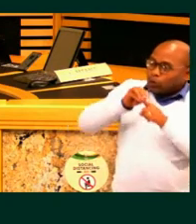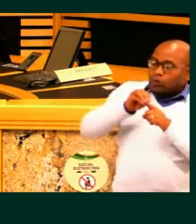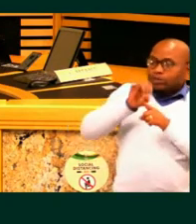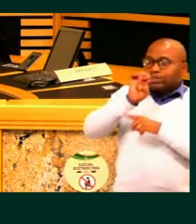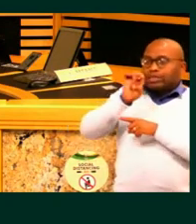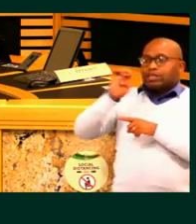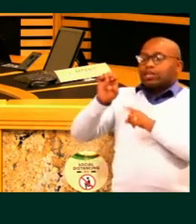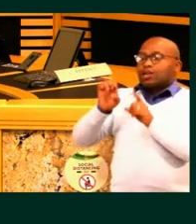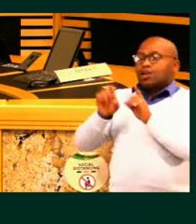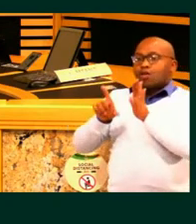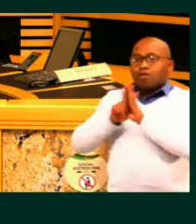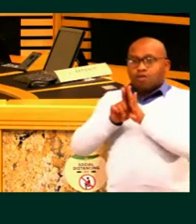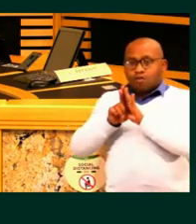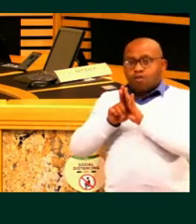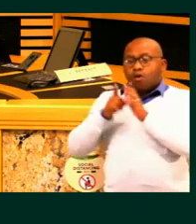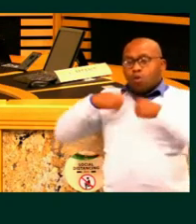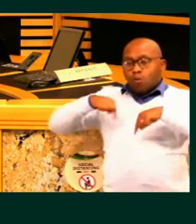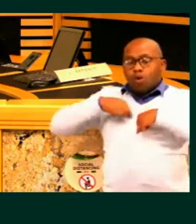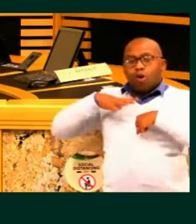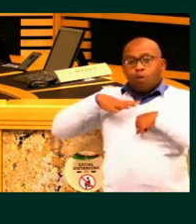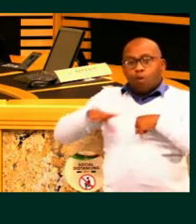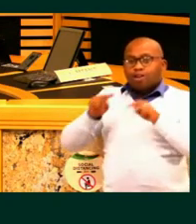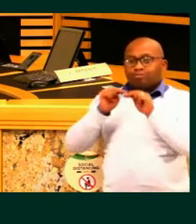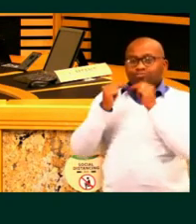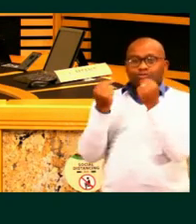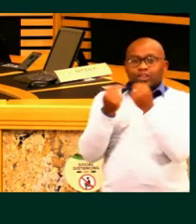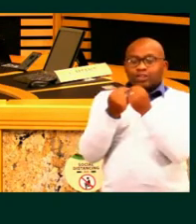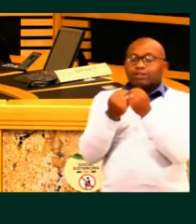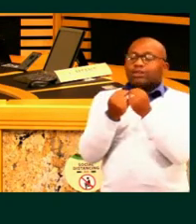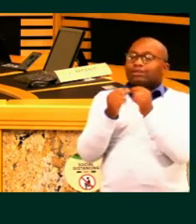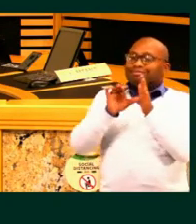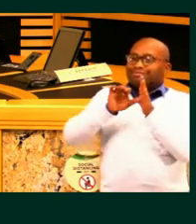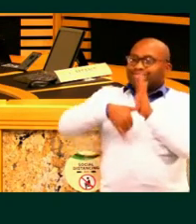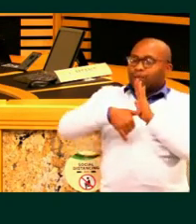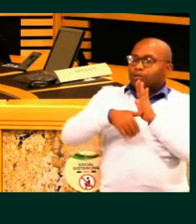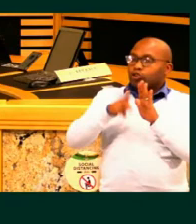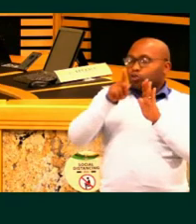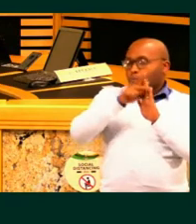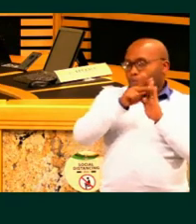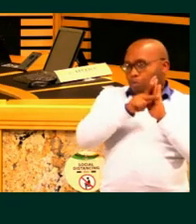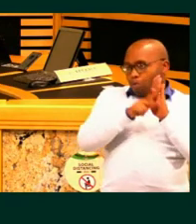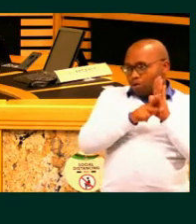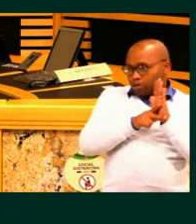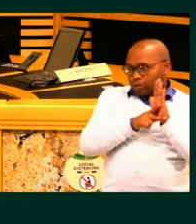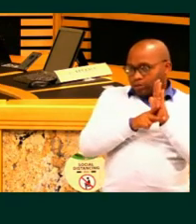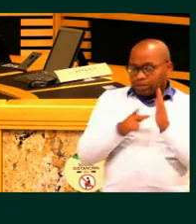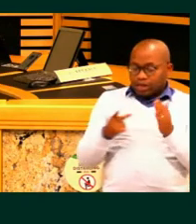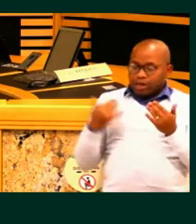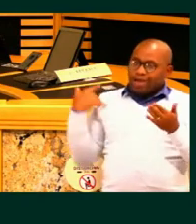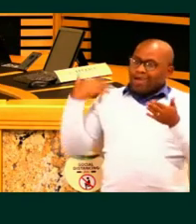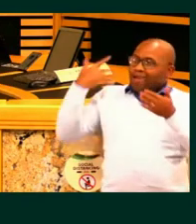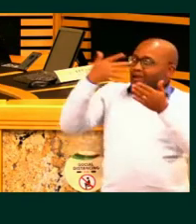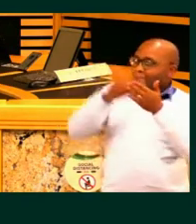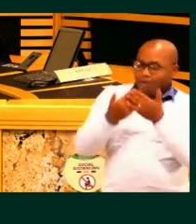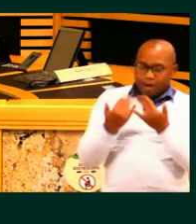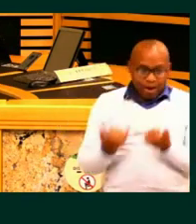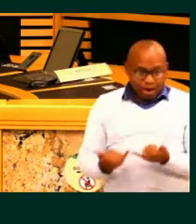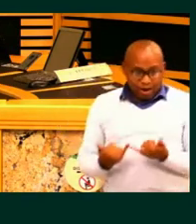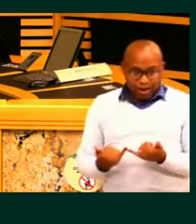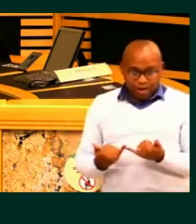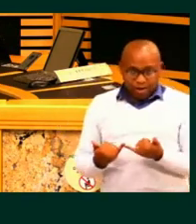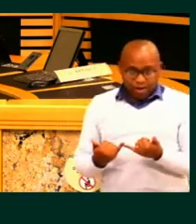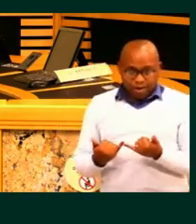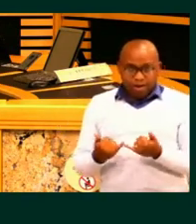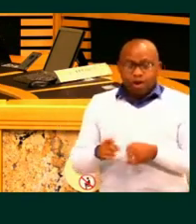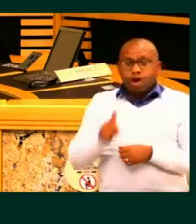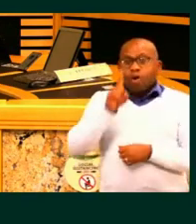a national Disability Policy and its implementation guidelines to date honorable members a total of 1